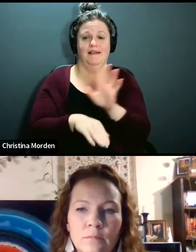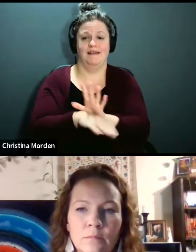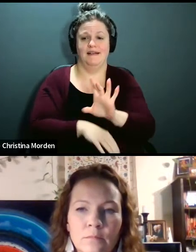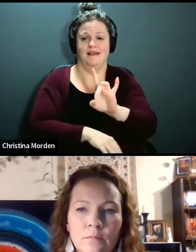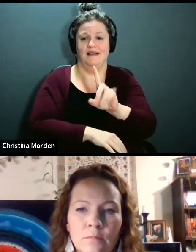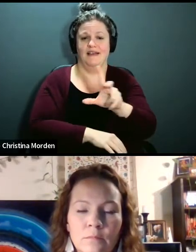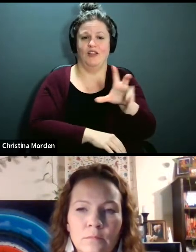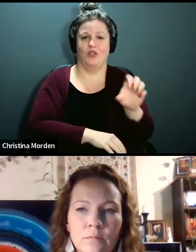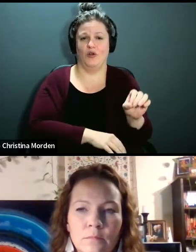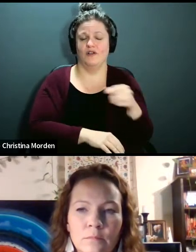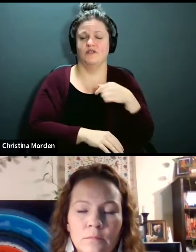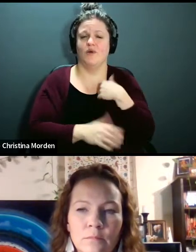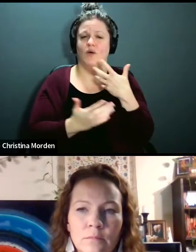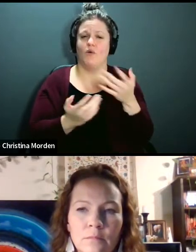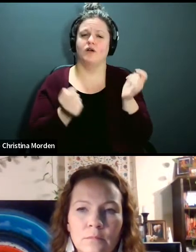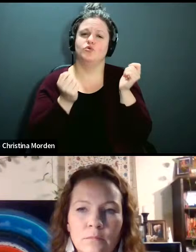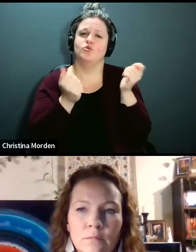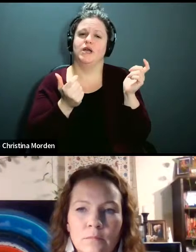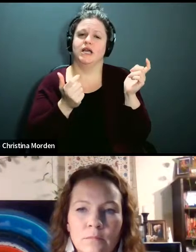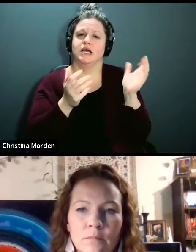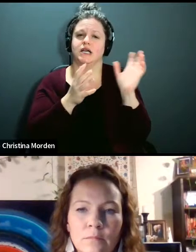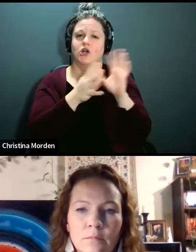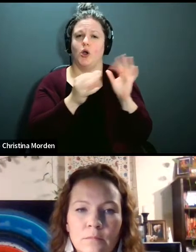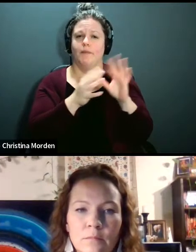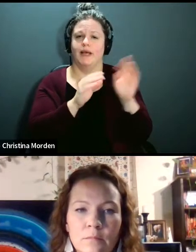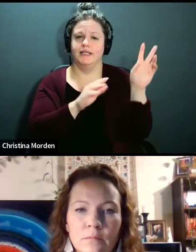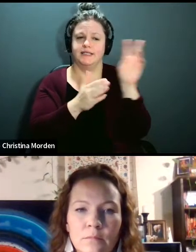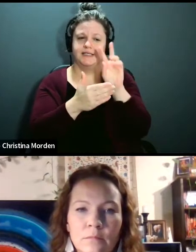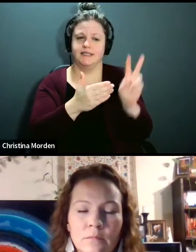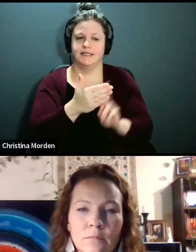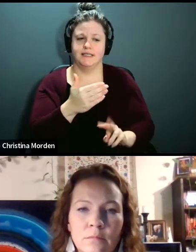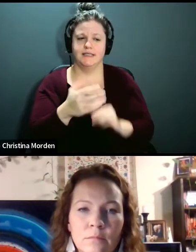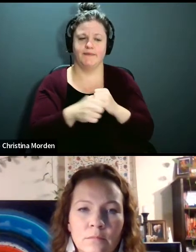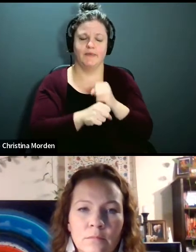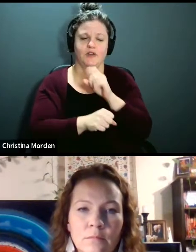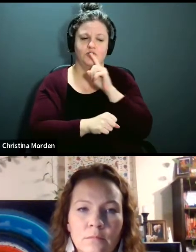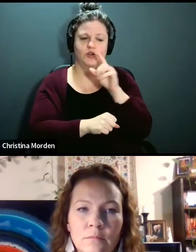a quick um scan of the comments to make sure I haven't missed anything